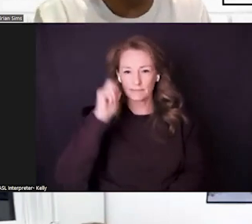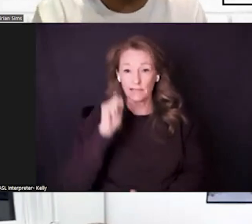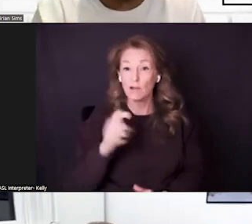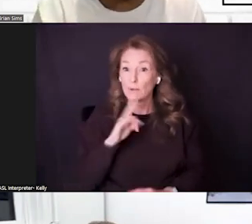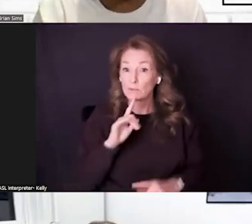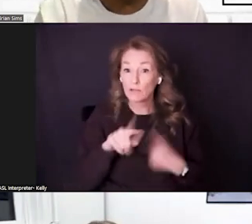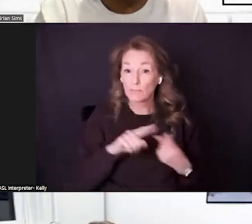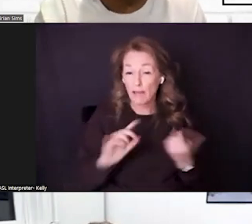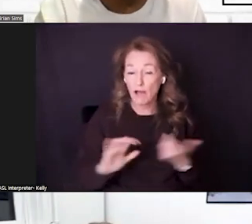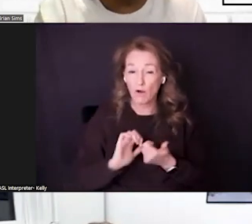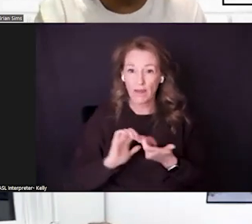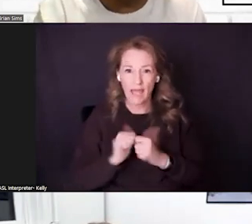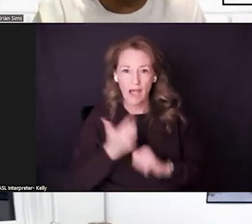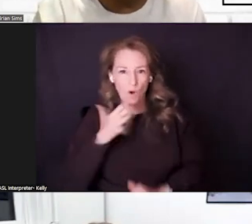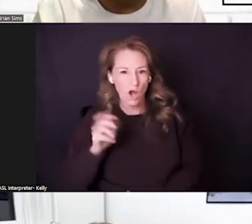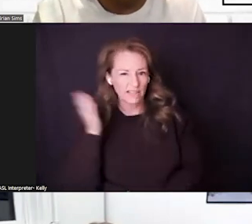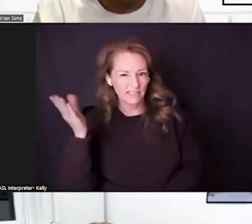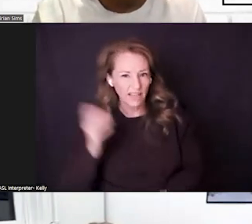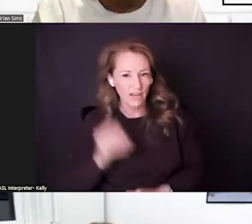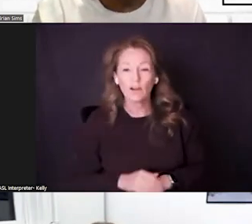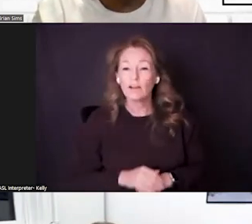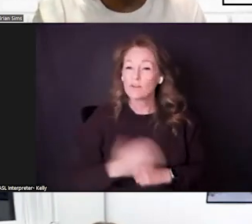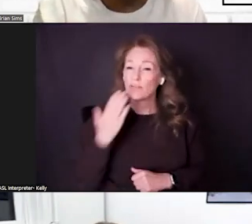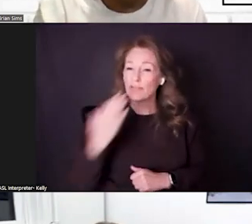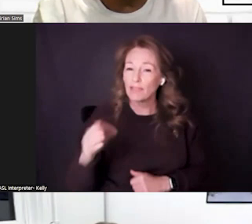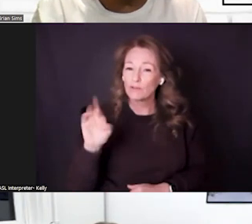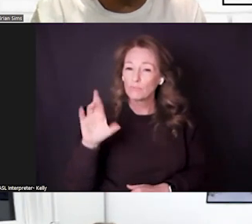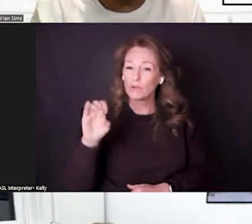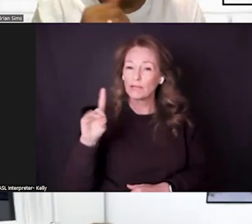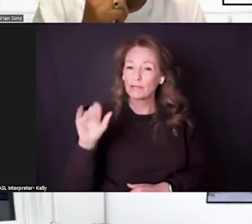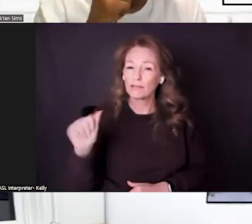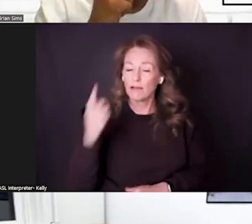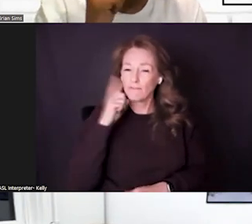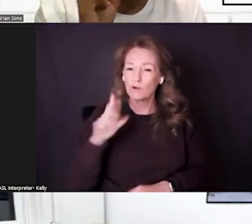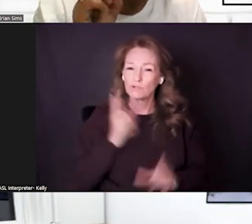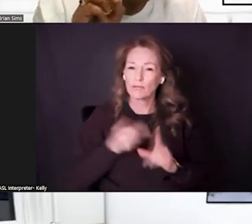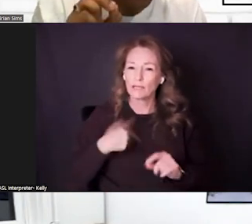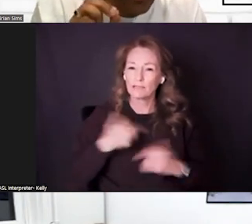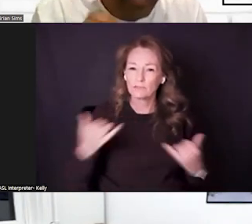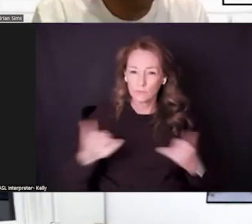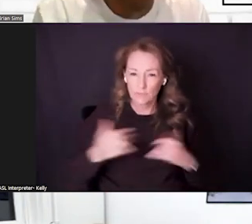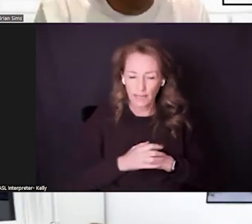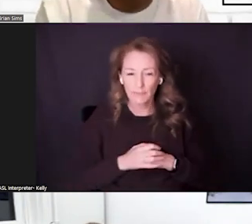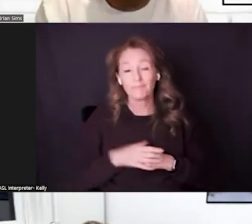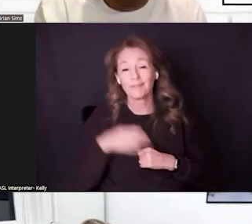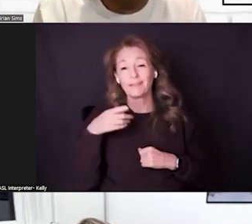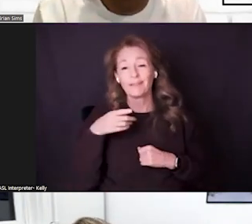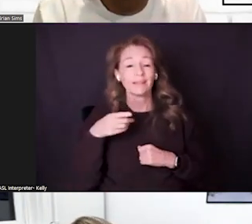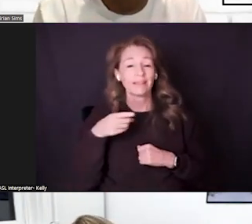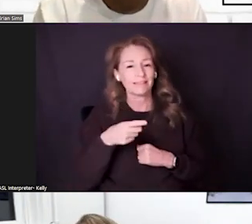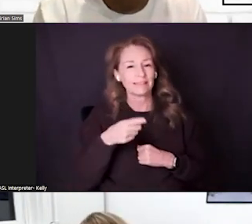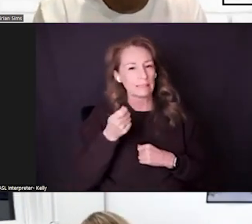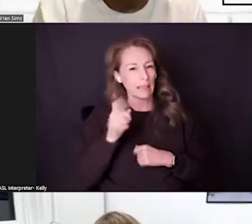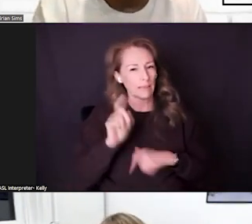thank you so much for taking time out to join us today. Now, as you see from the hot seat, we're going to do it just a tad bit different with you